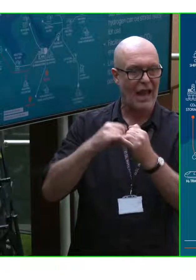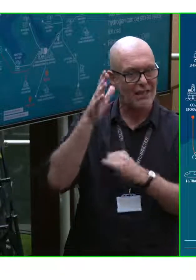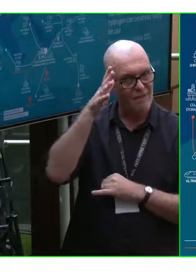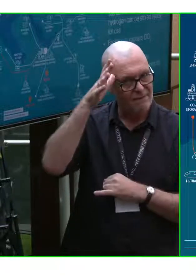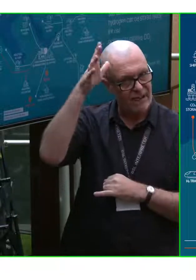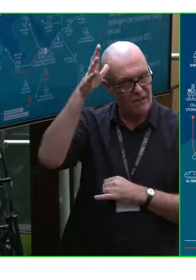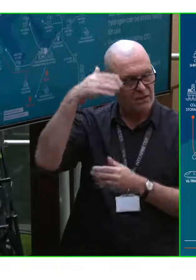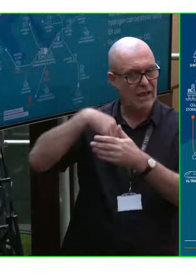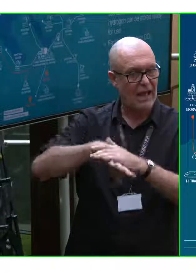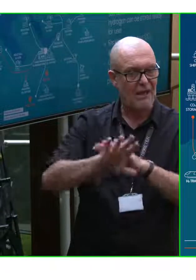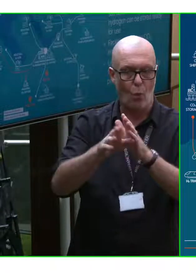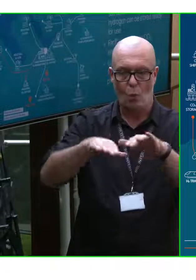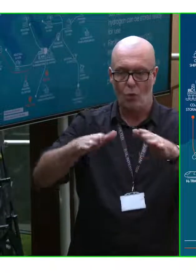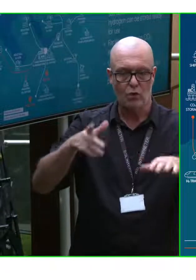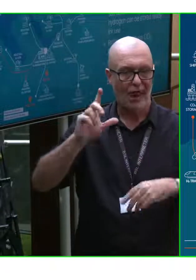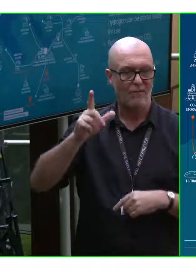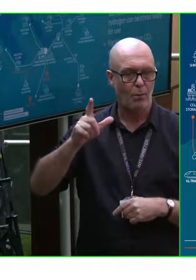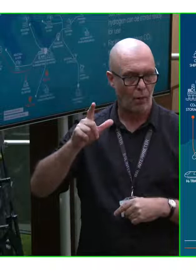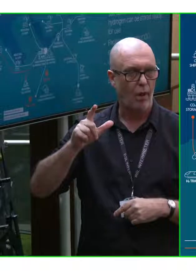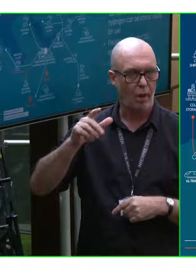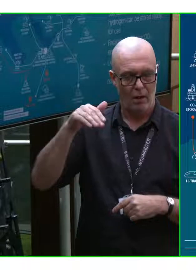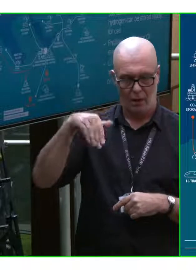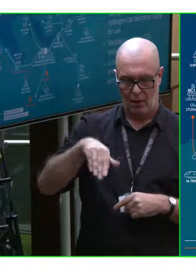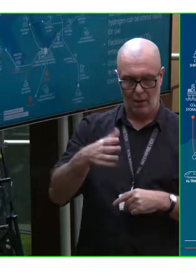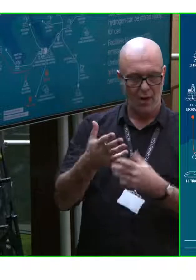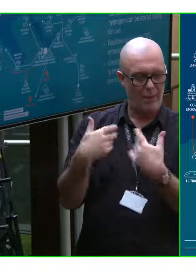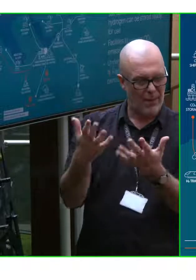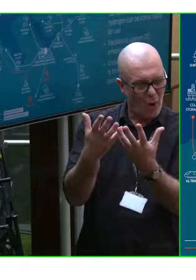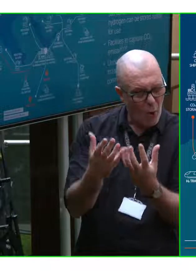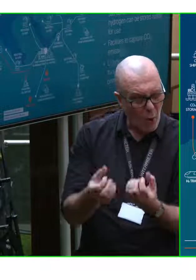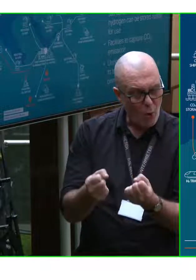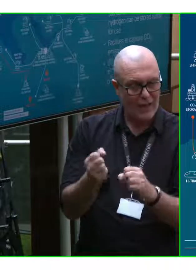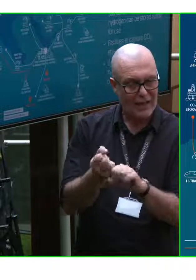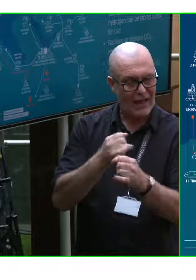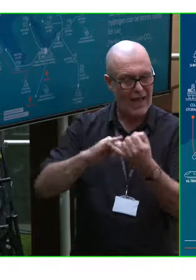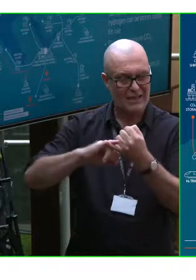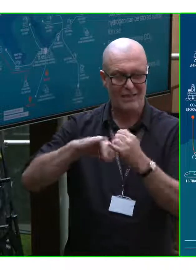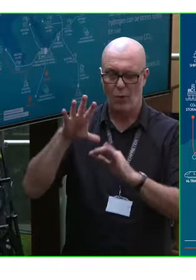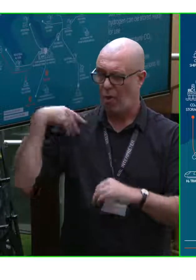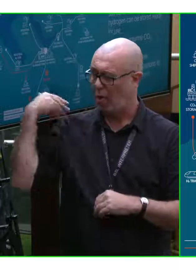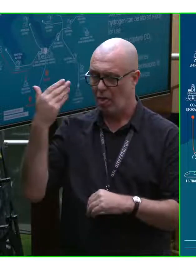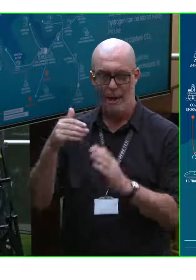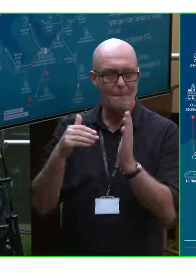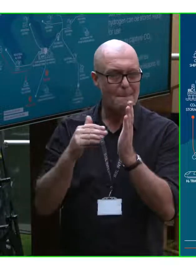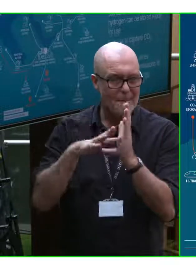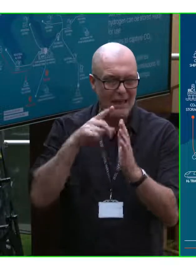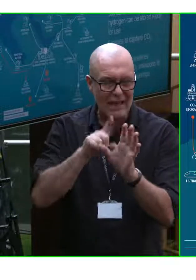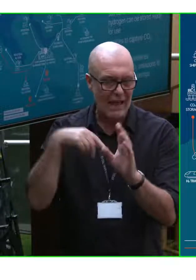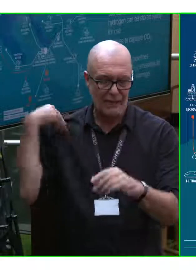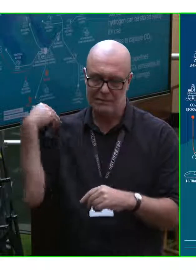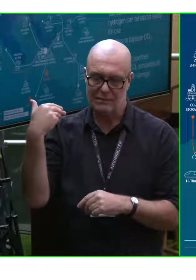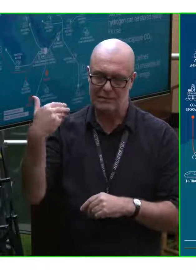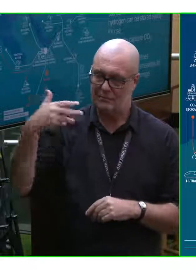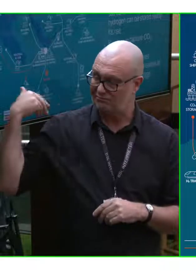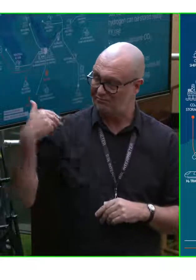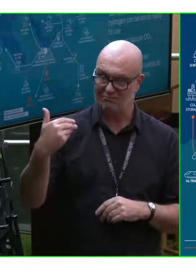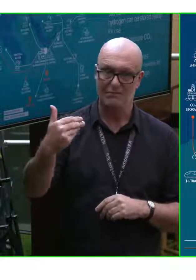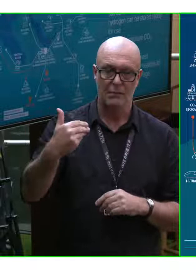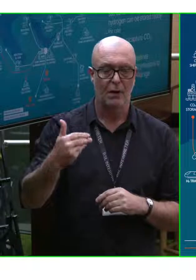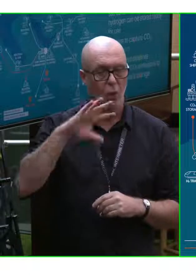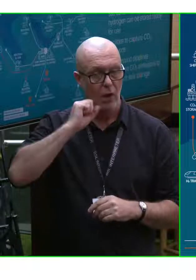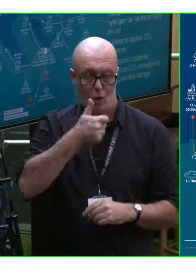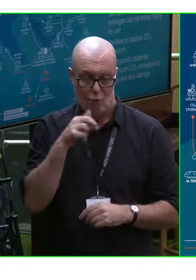Bay, which have contained natural gas for decades, for millennia, and we will be using those to store